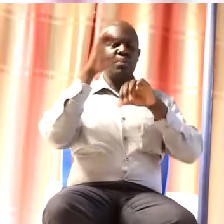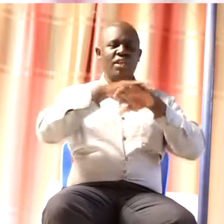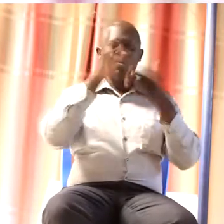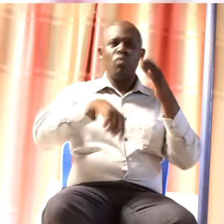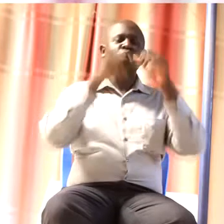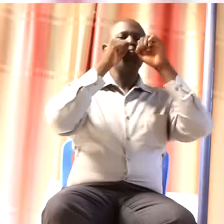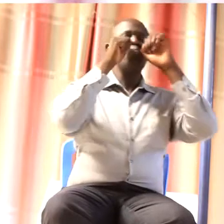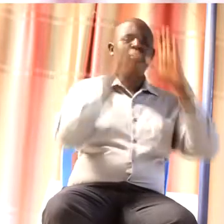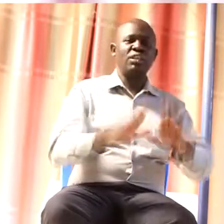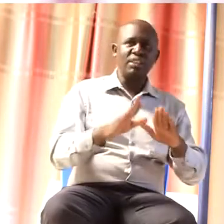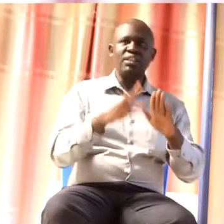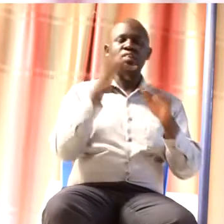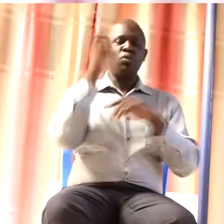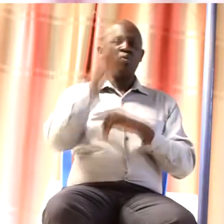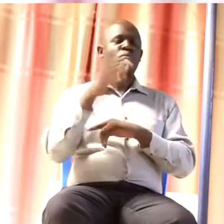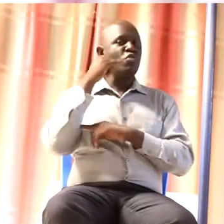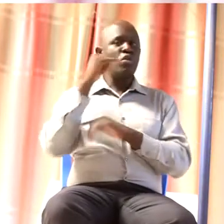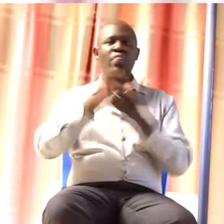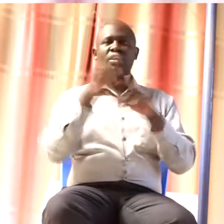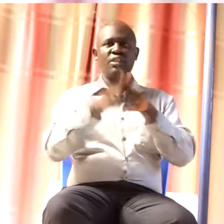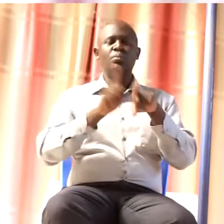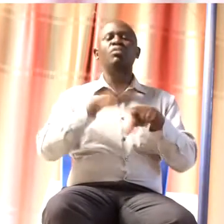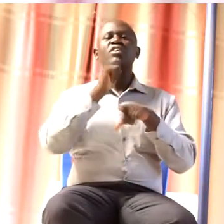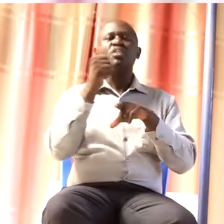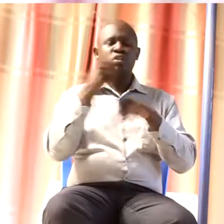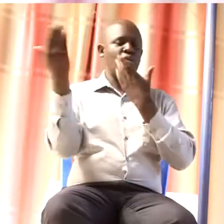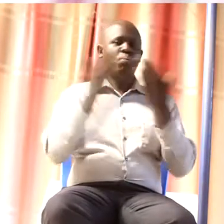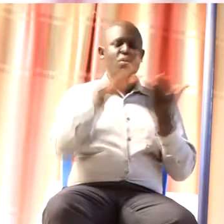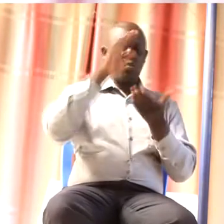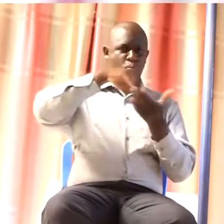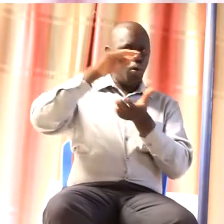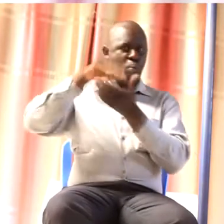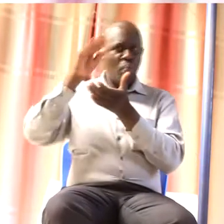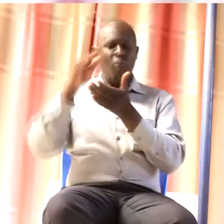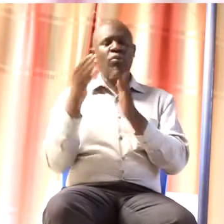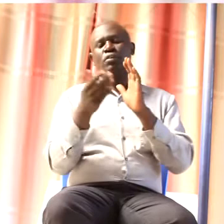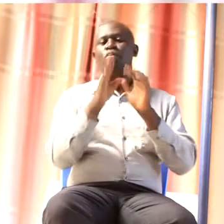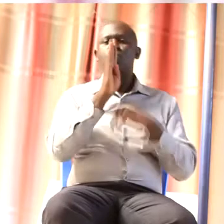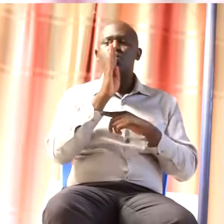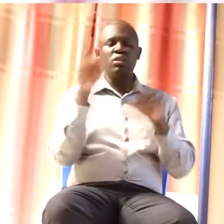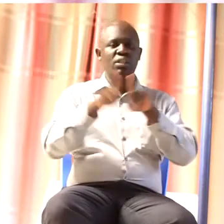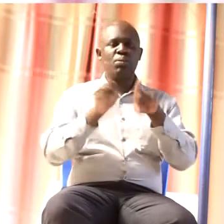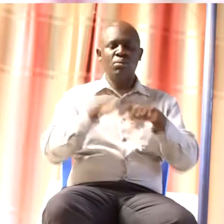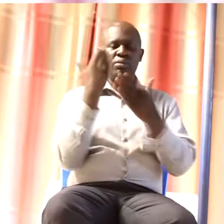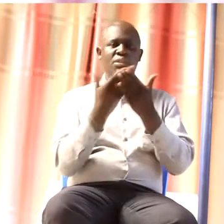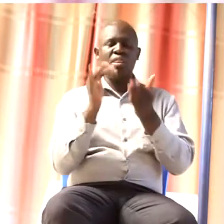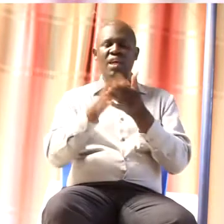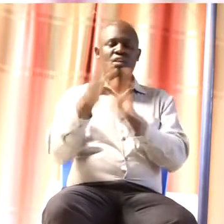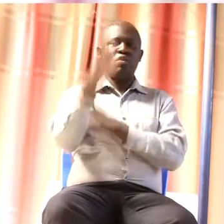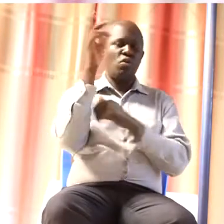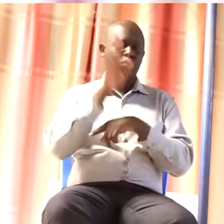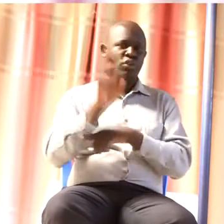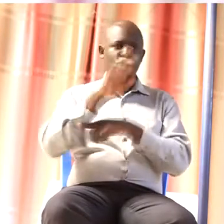be a phone that will not only put you in more debt, but it will be something that God will use to bring you